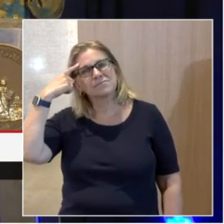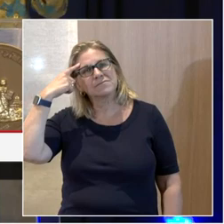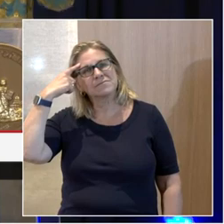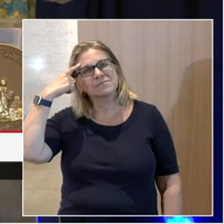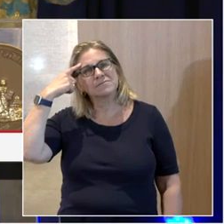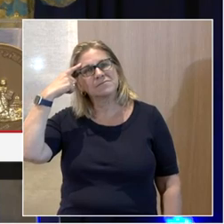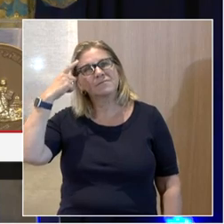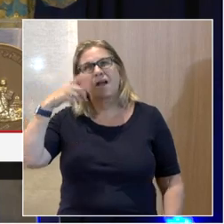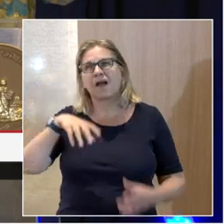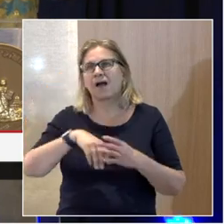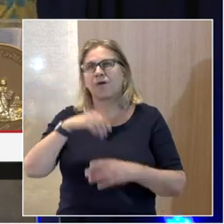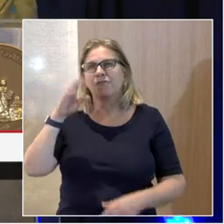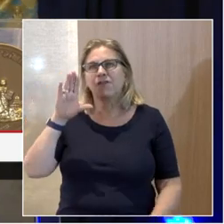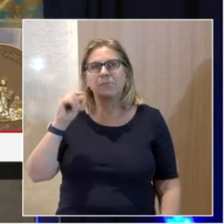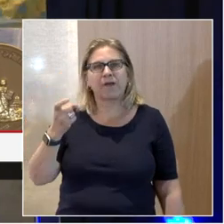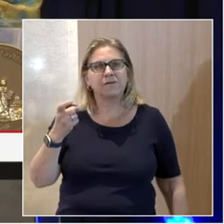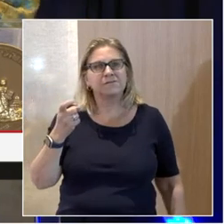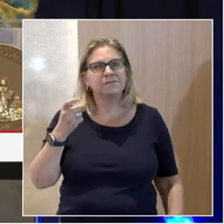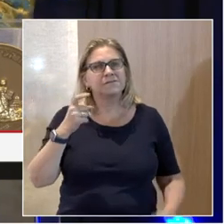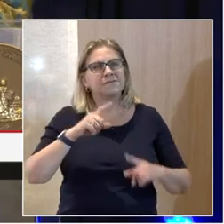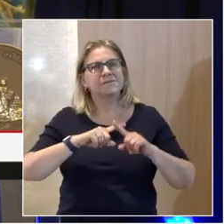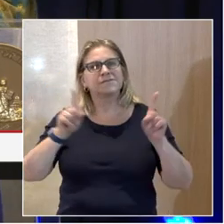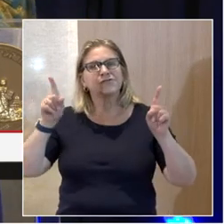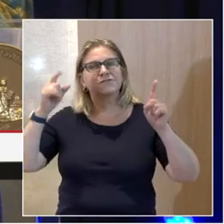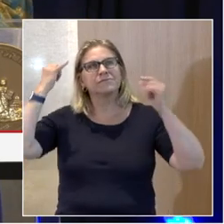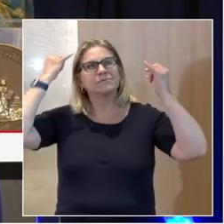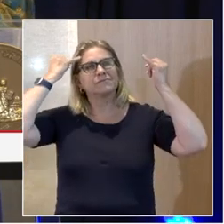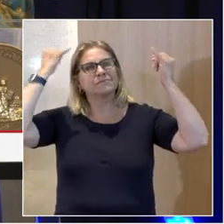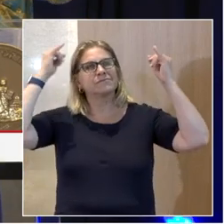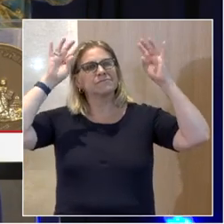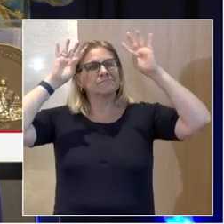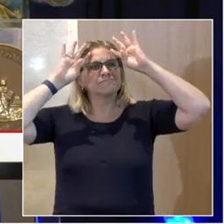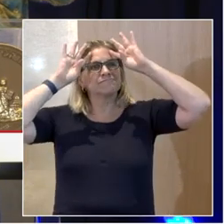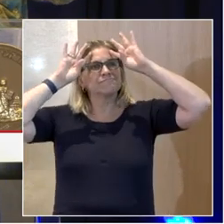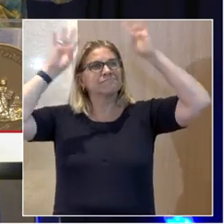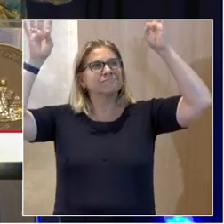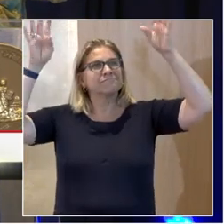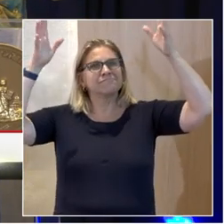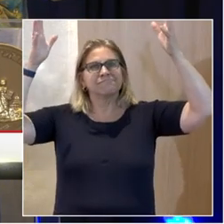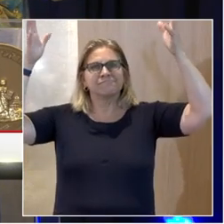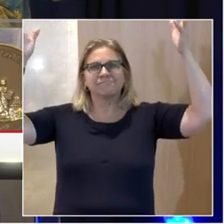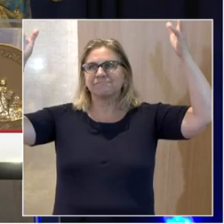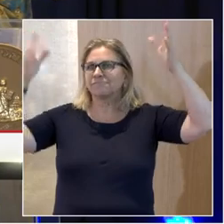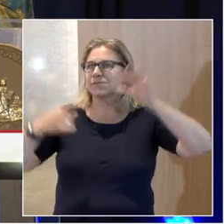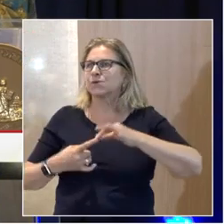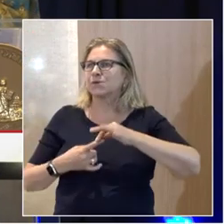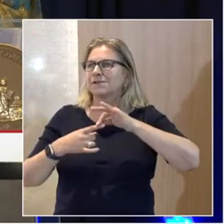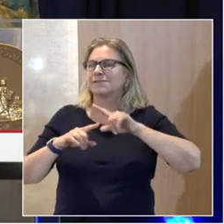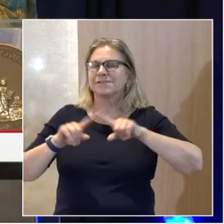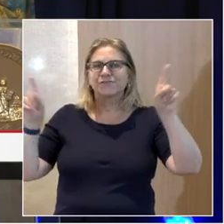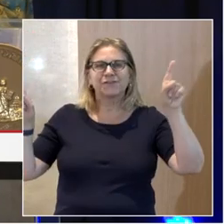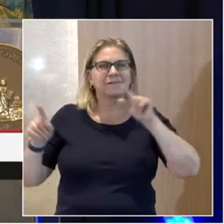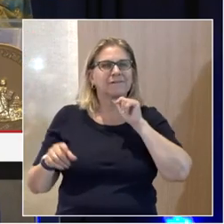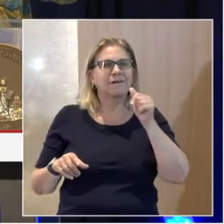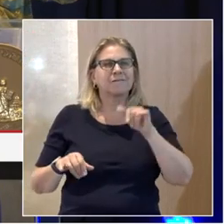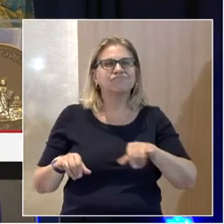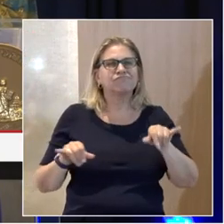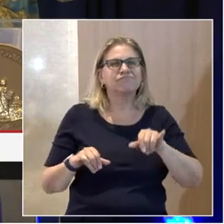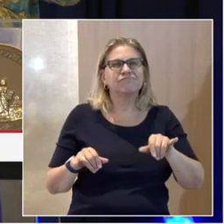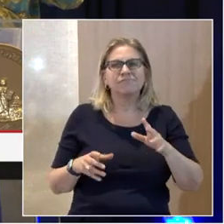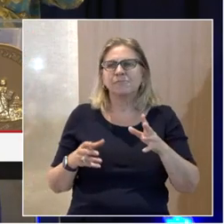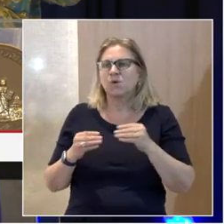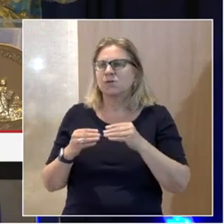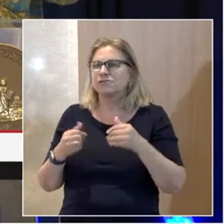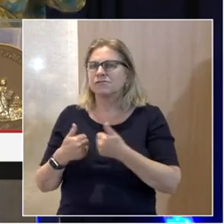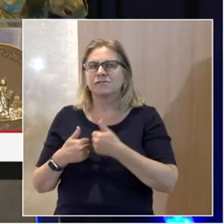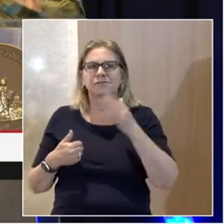big-picture? Big-picture ideas don't have to be big, but they can be unique and challenging and provocative and